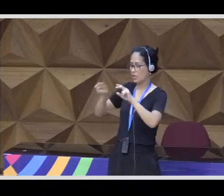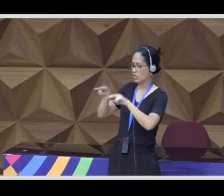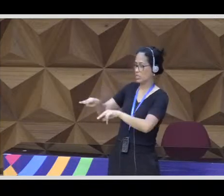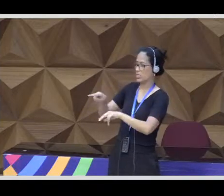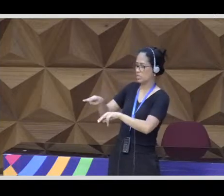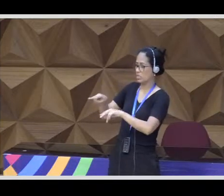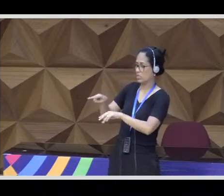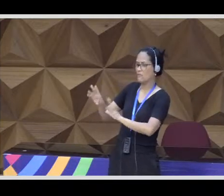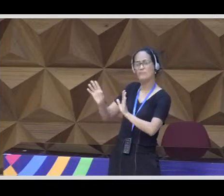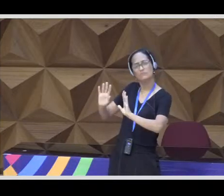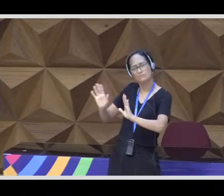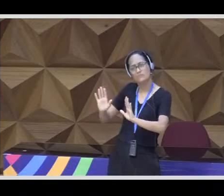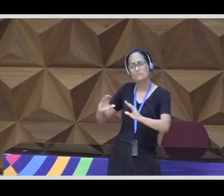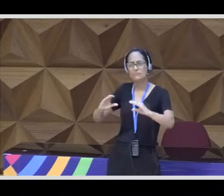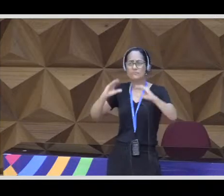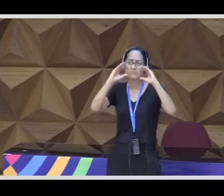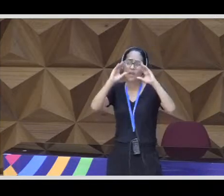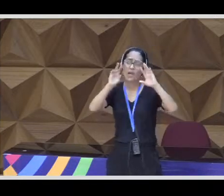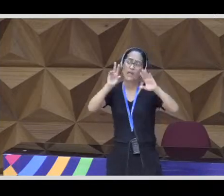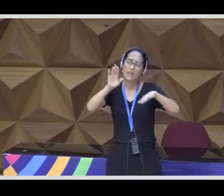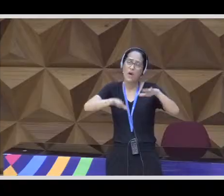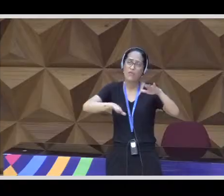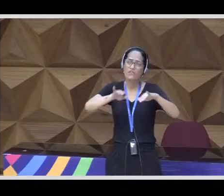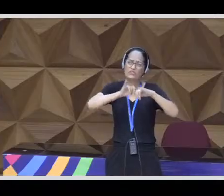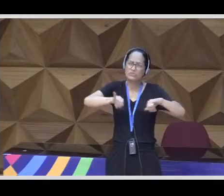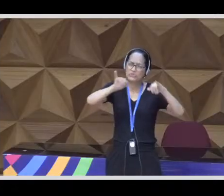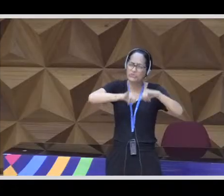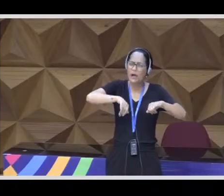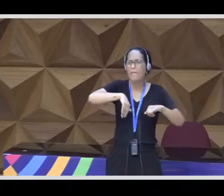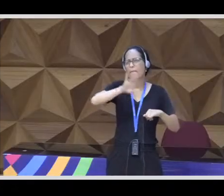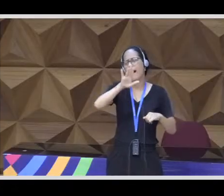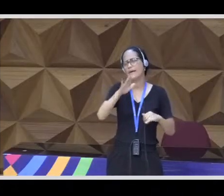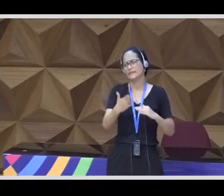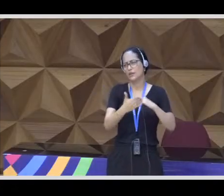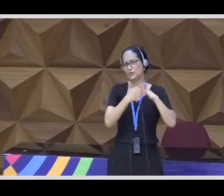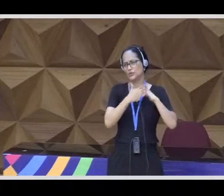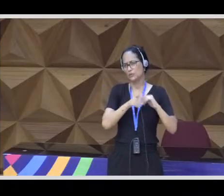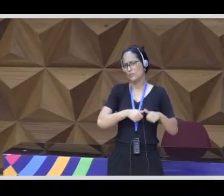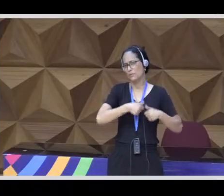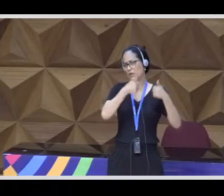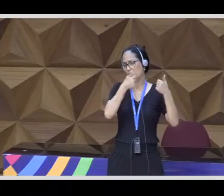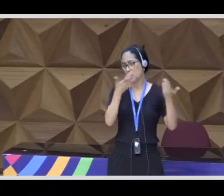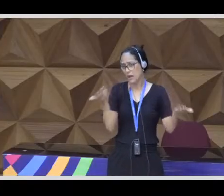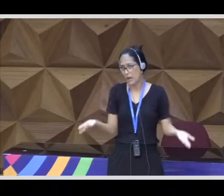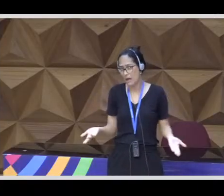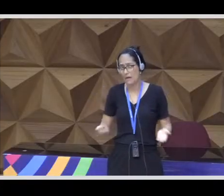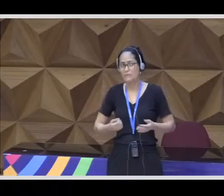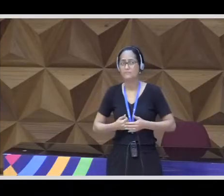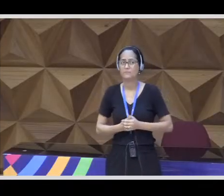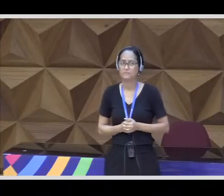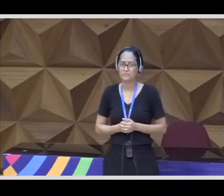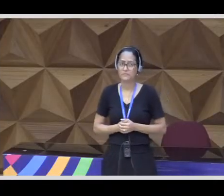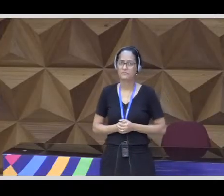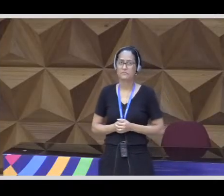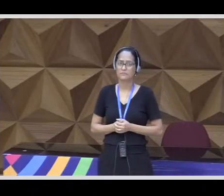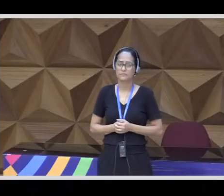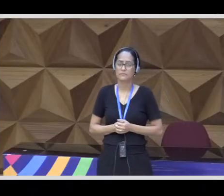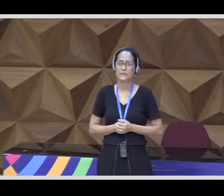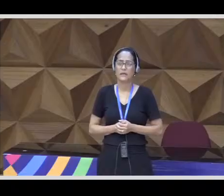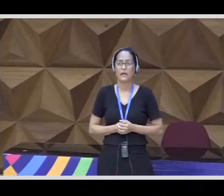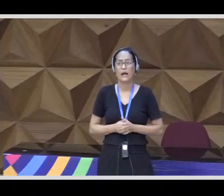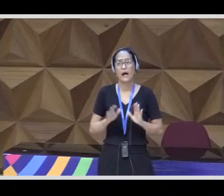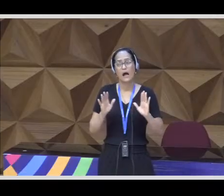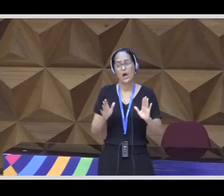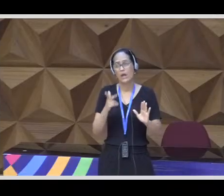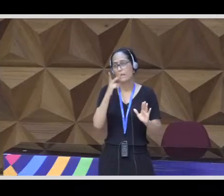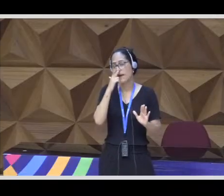hurdle this time. Many of the hardware issues have gone away. You know, latency used to be a big problem. Mostly that's gone away now because the headsets are fast enough.